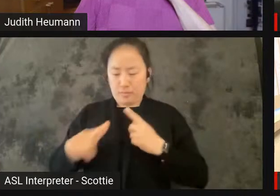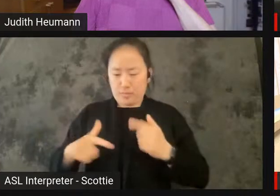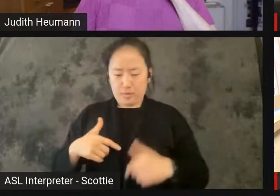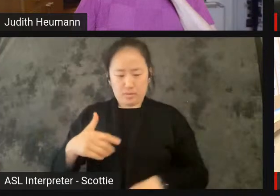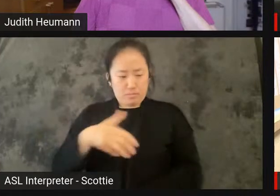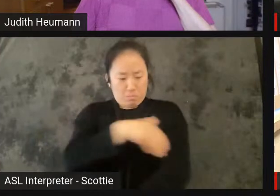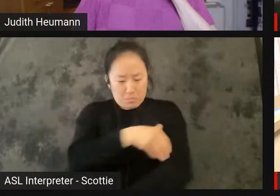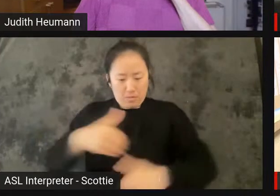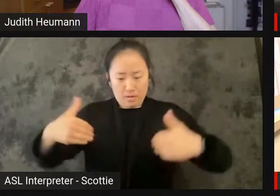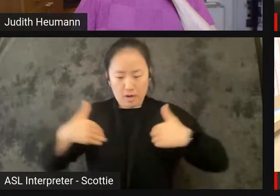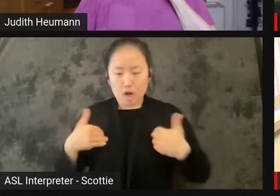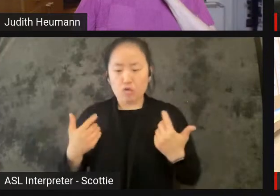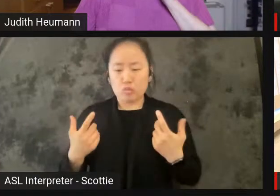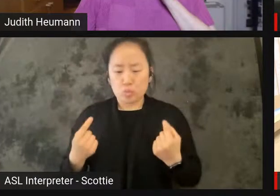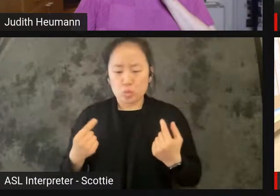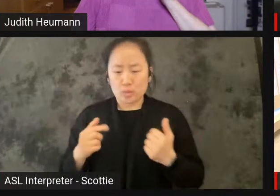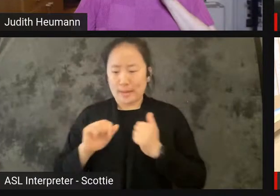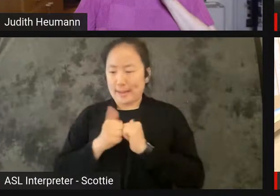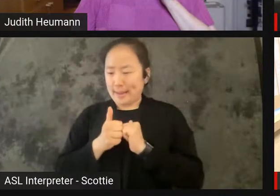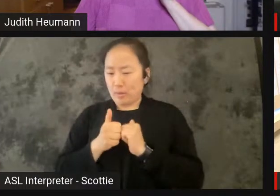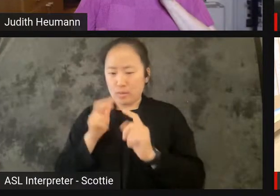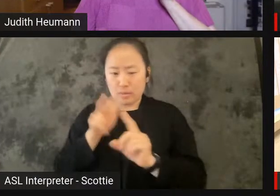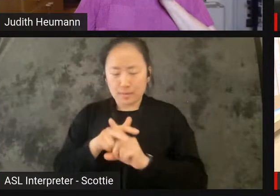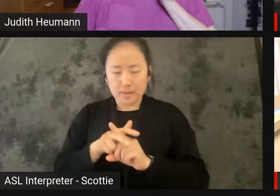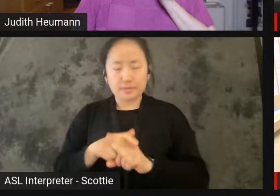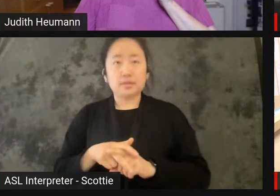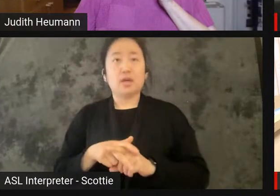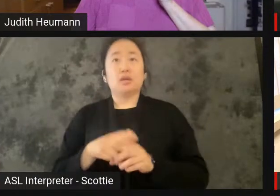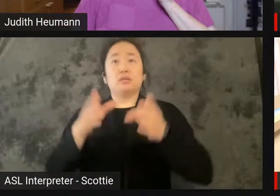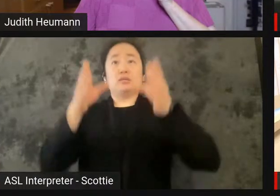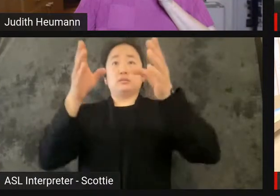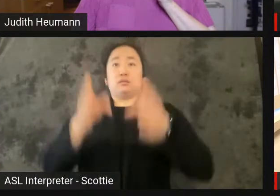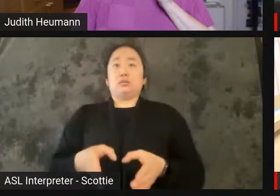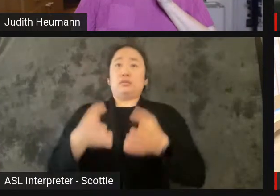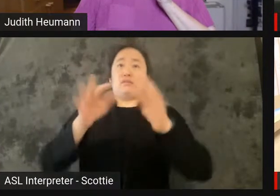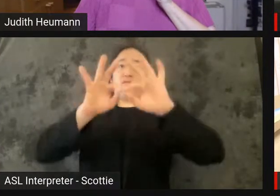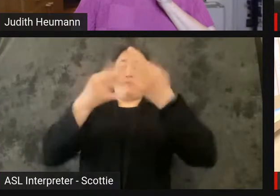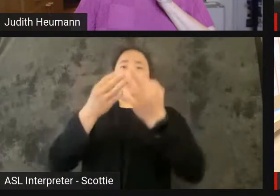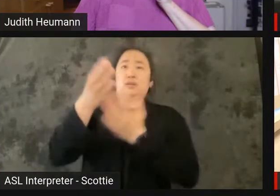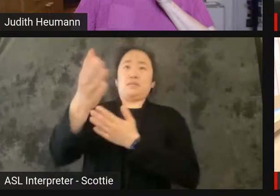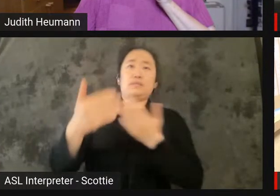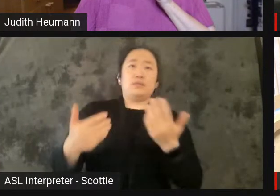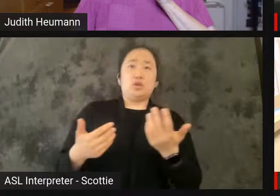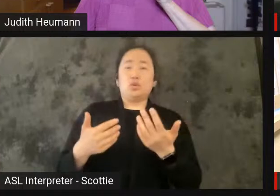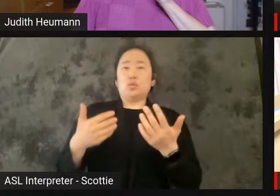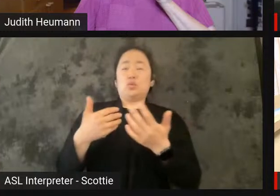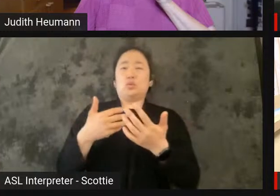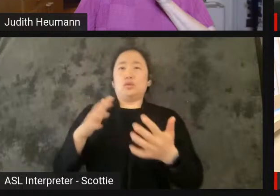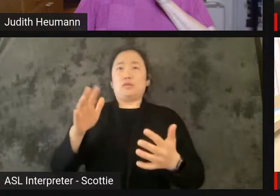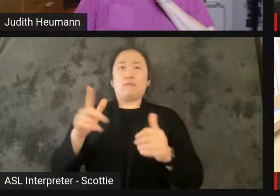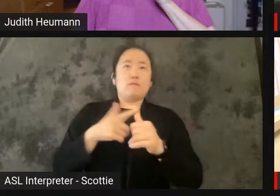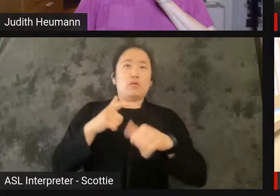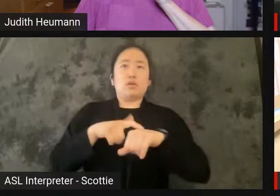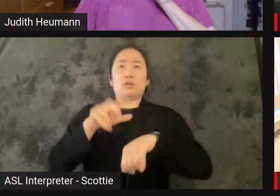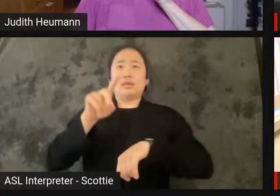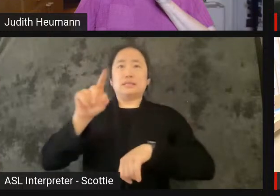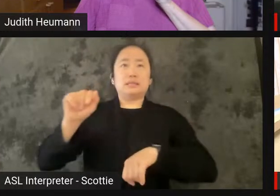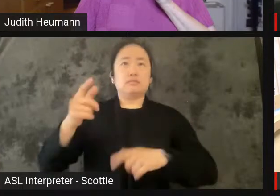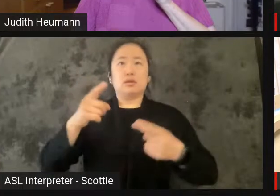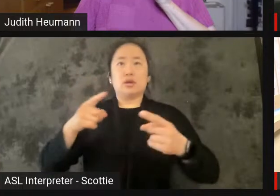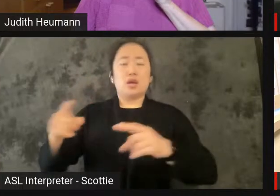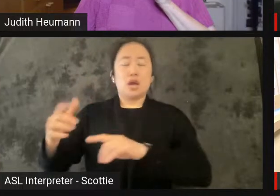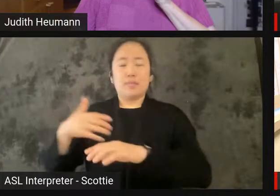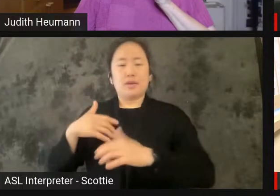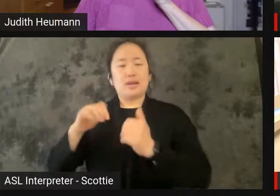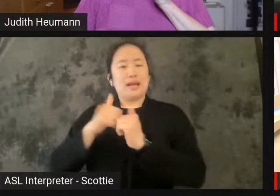dealing with a potentially new disability, to set their mindset differently. So instead of saying, the doctor could